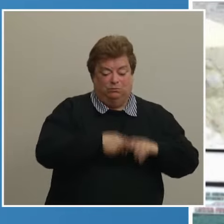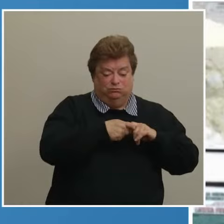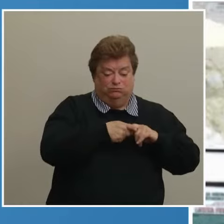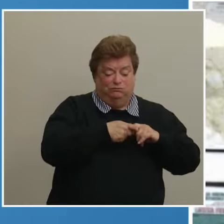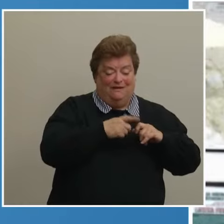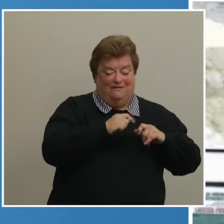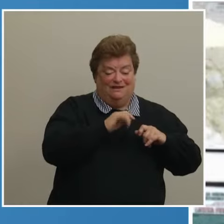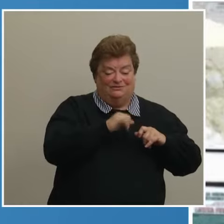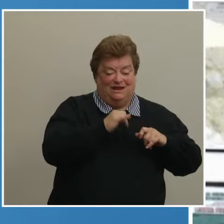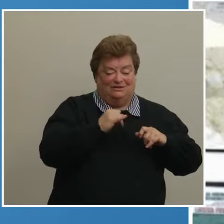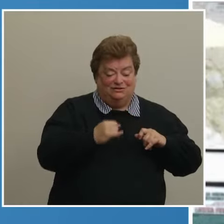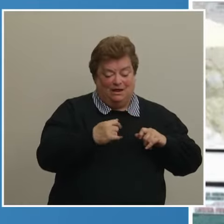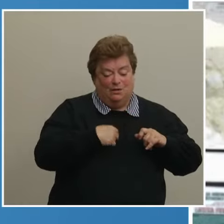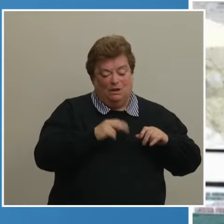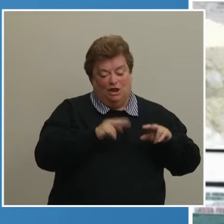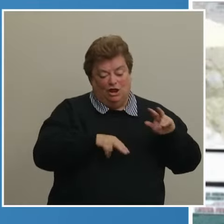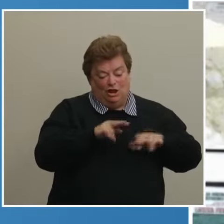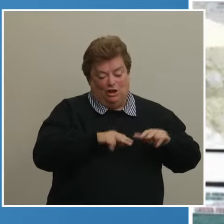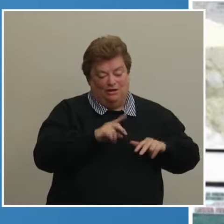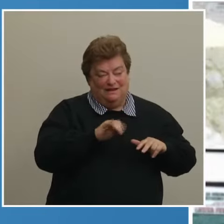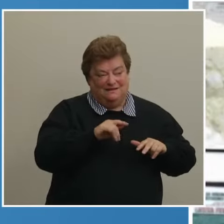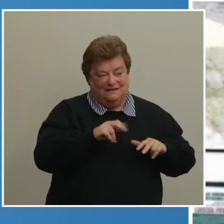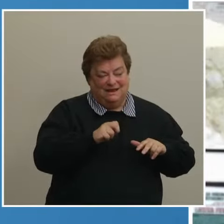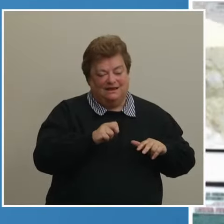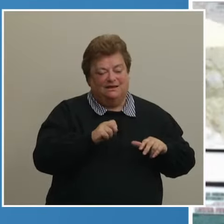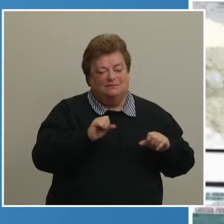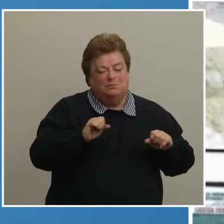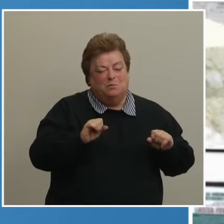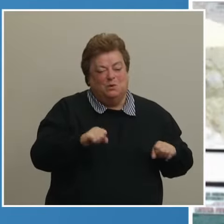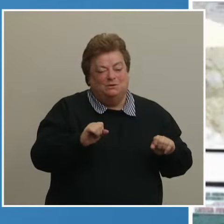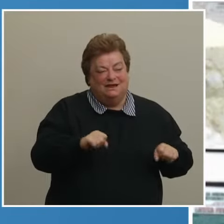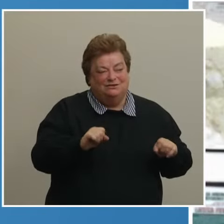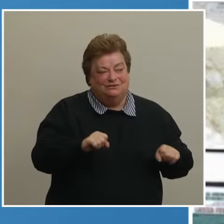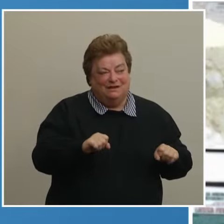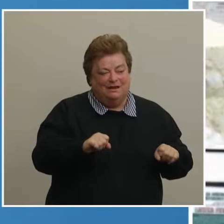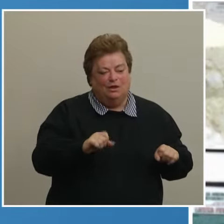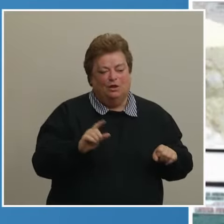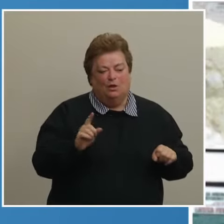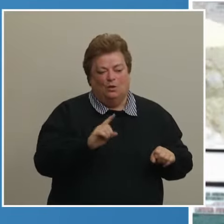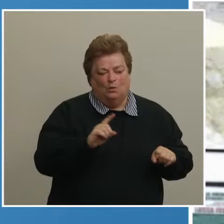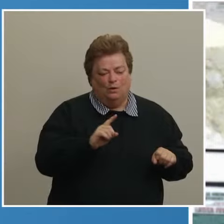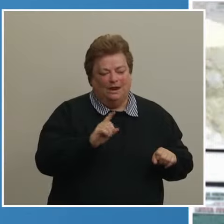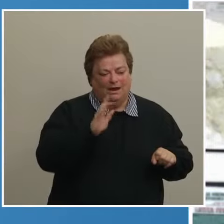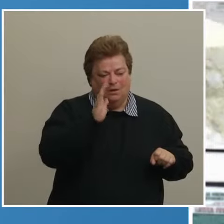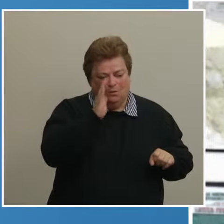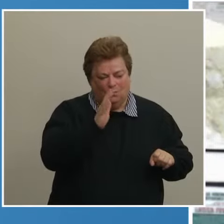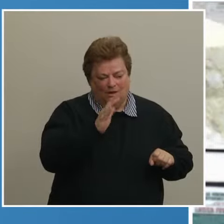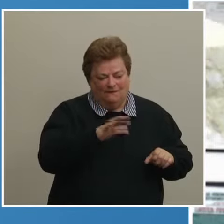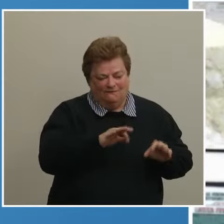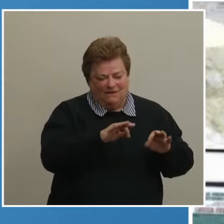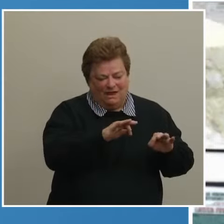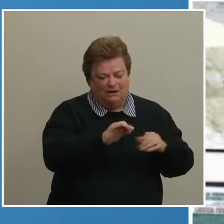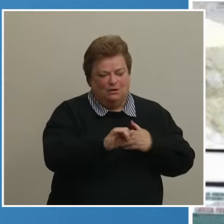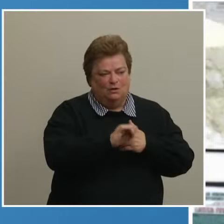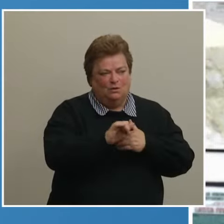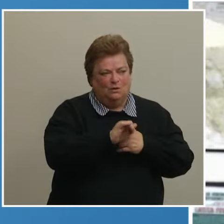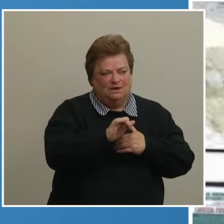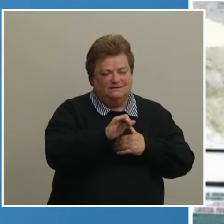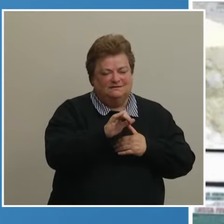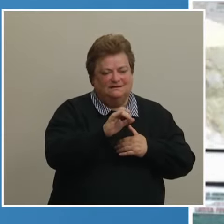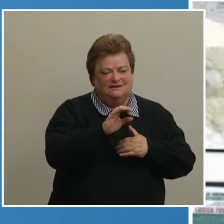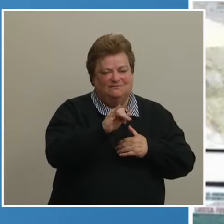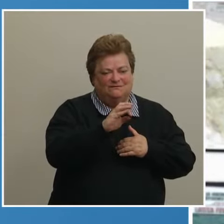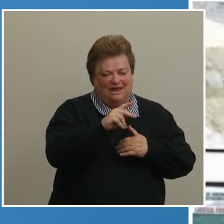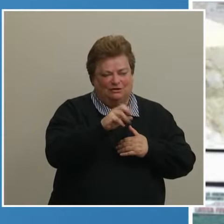J&J vaccine and look at the data is potentially where there are risk factors, again, that might allow us to tailor the use of